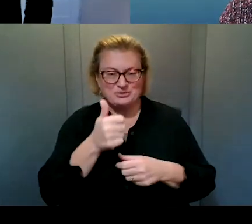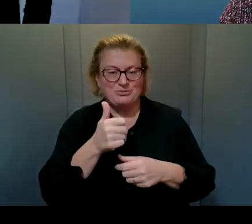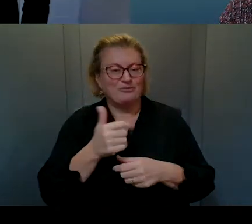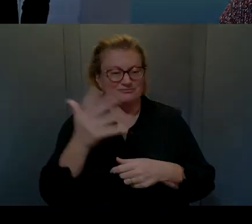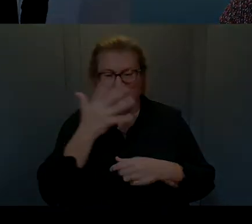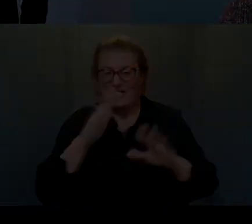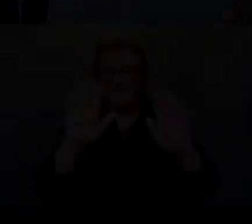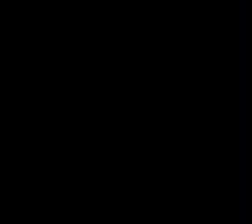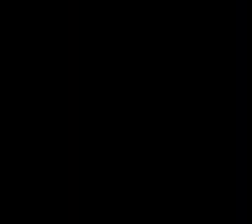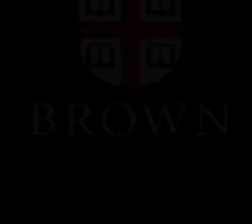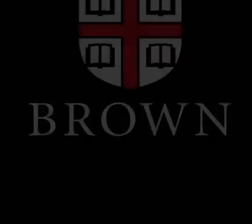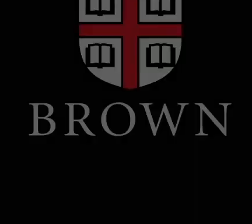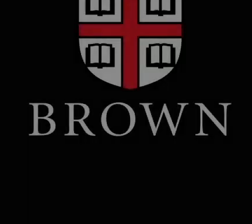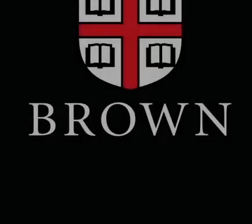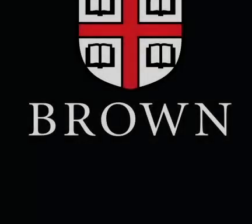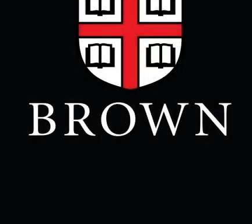great. So thank you.